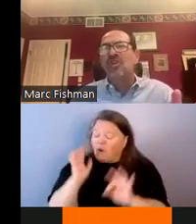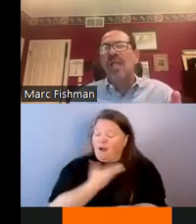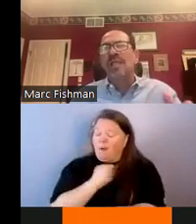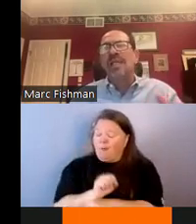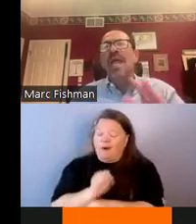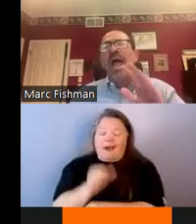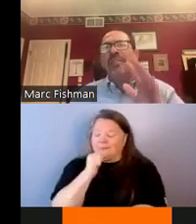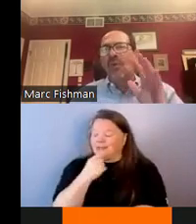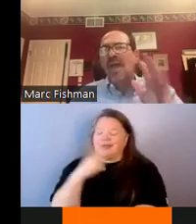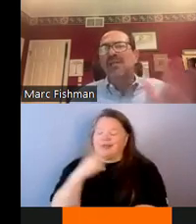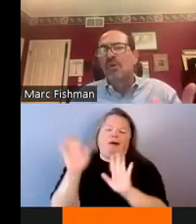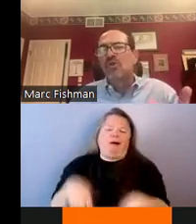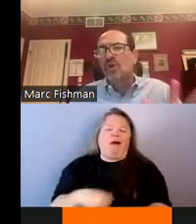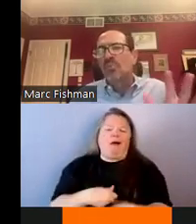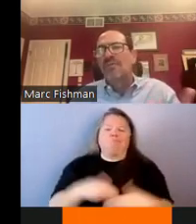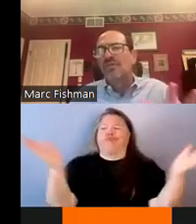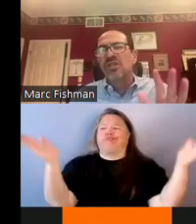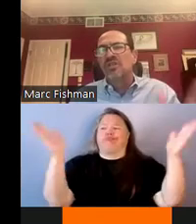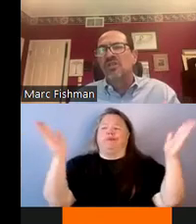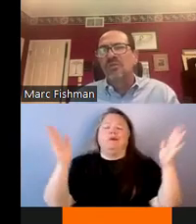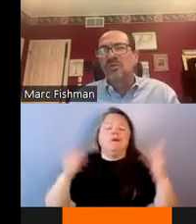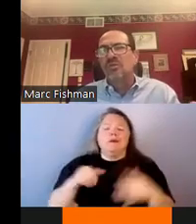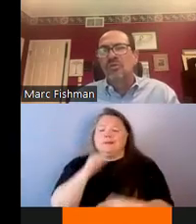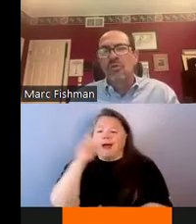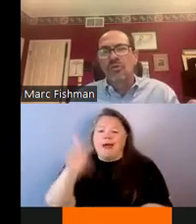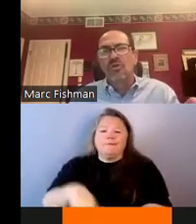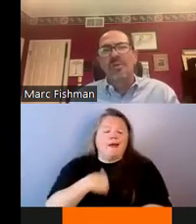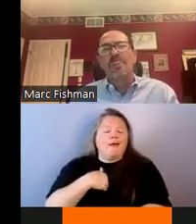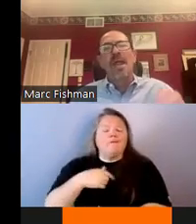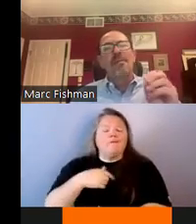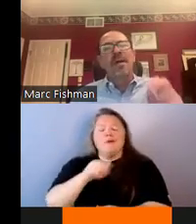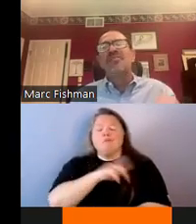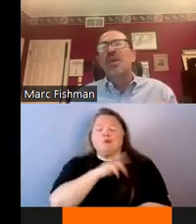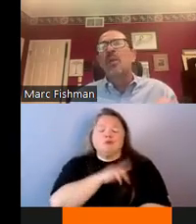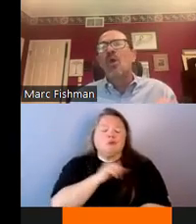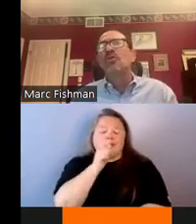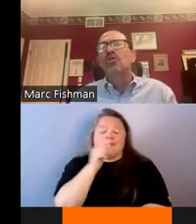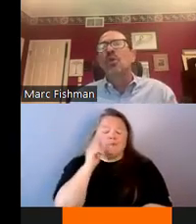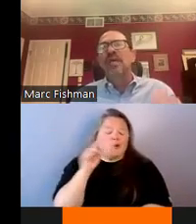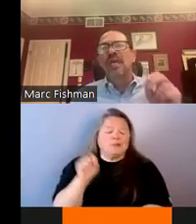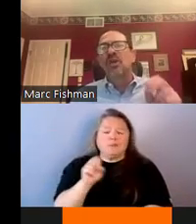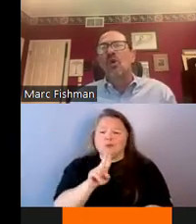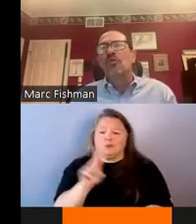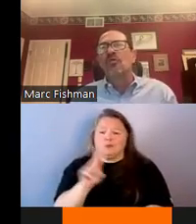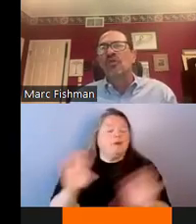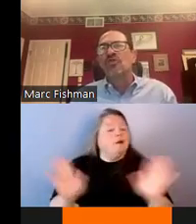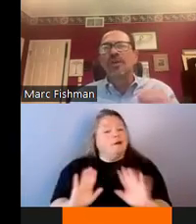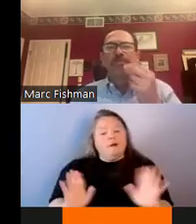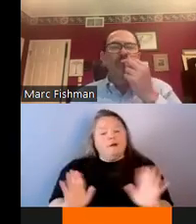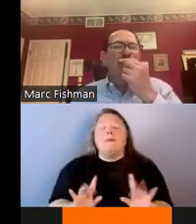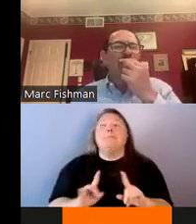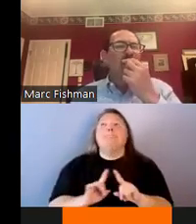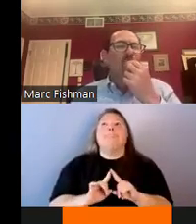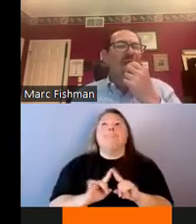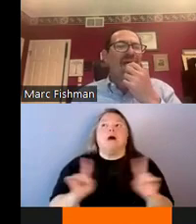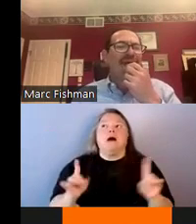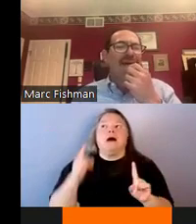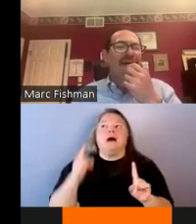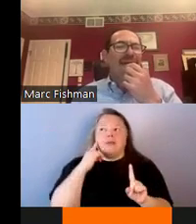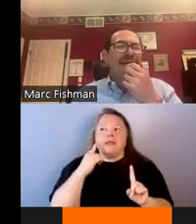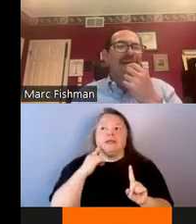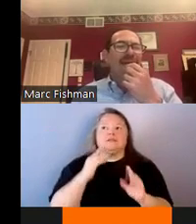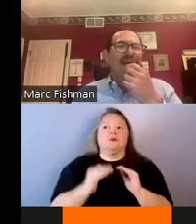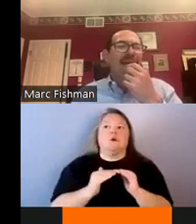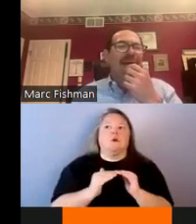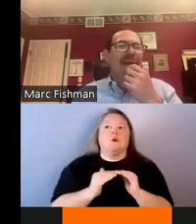knocking confidentiality and the right to personal privacy in substance use disorder treatment. But I think we overdo it in an over-rigid